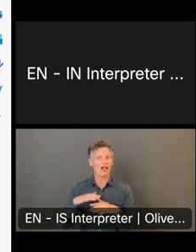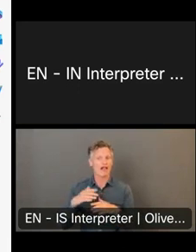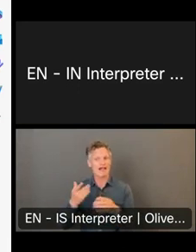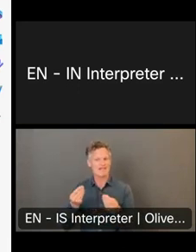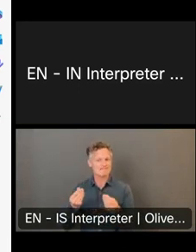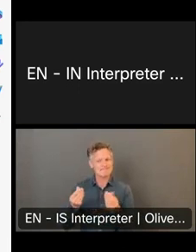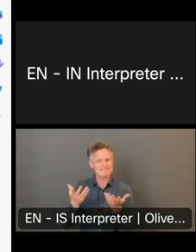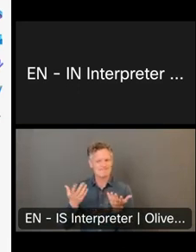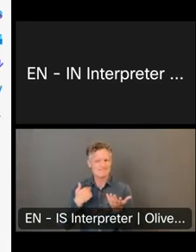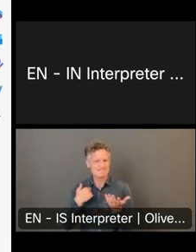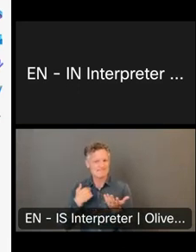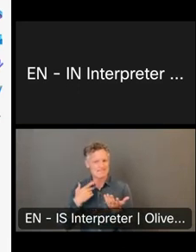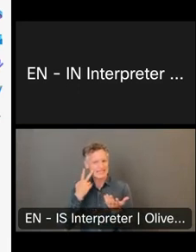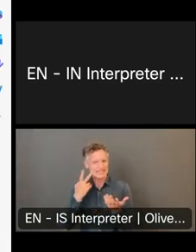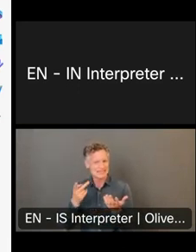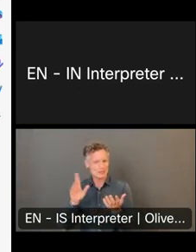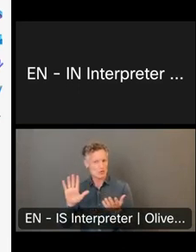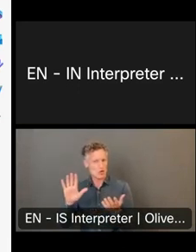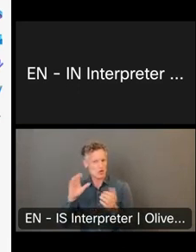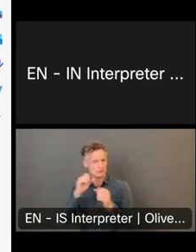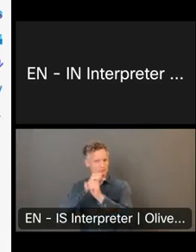additional dimensions in your schema.